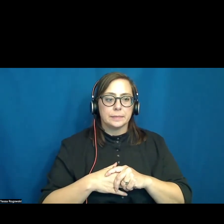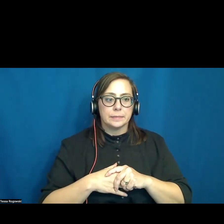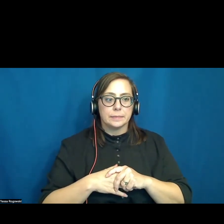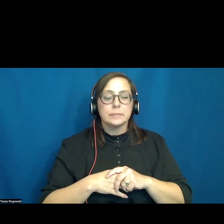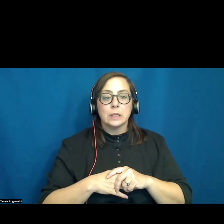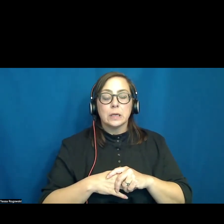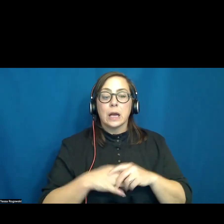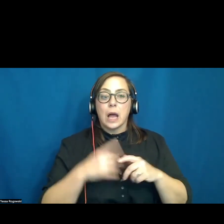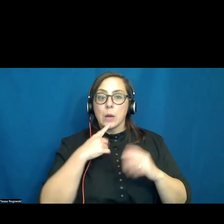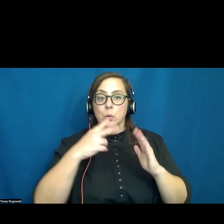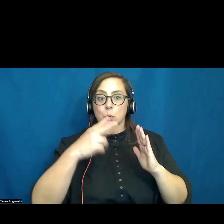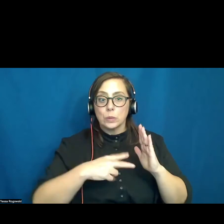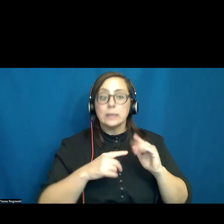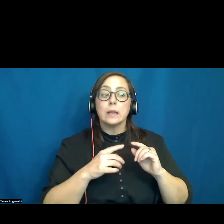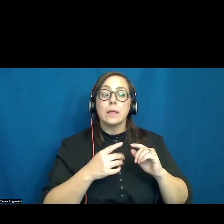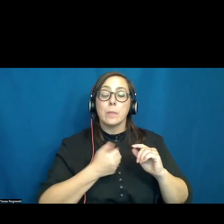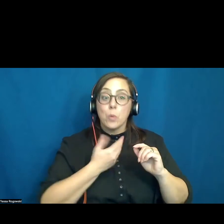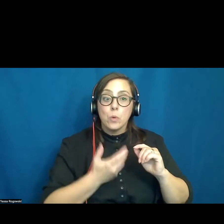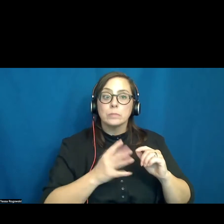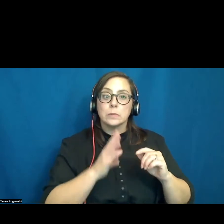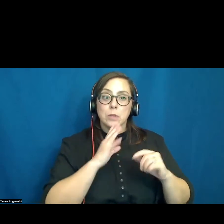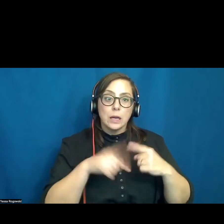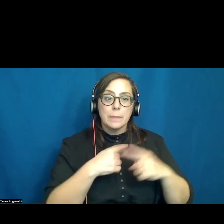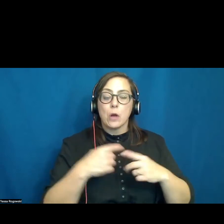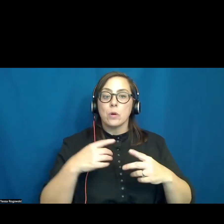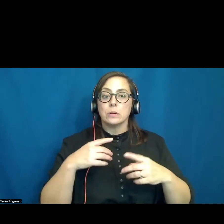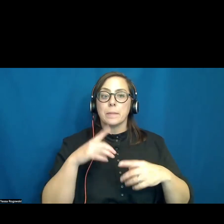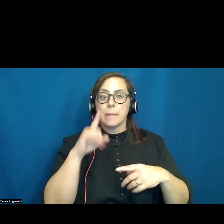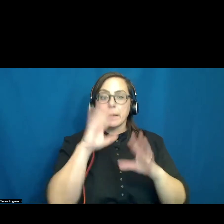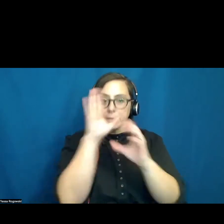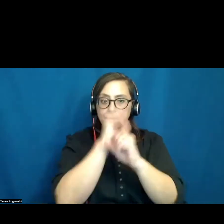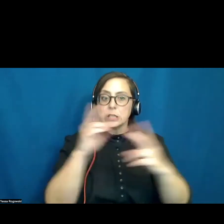see, this poem talks about like having these visions is a rather